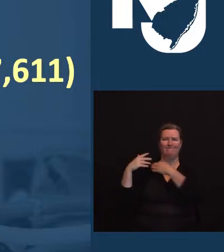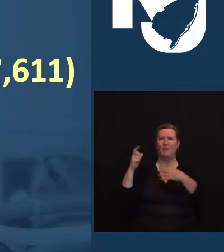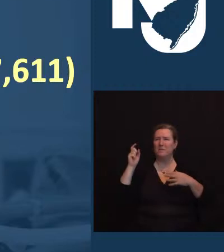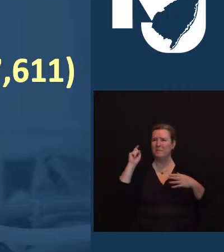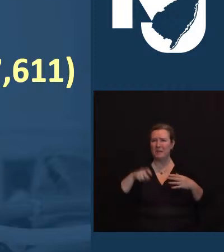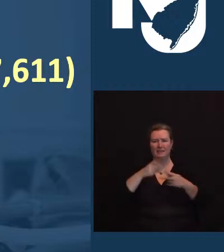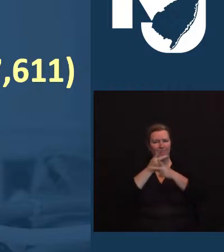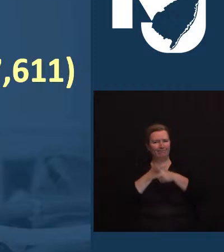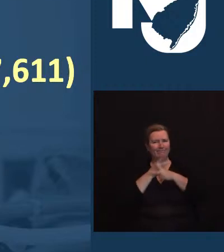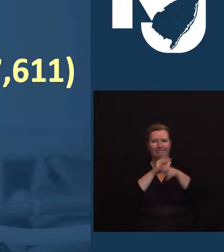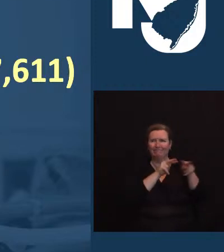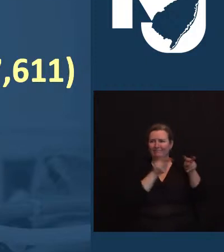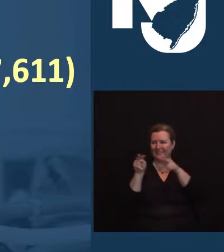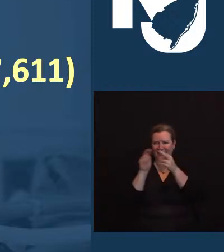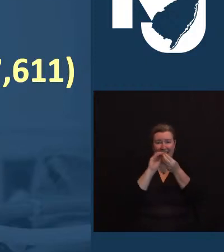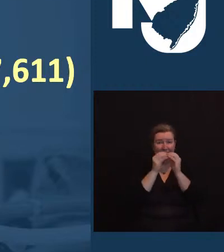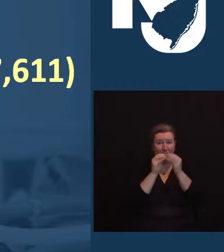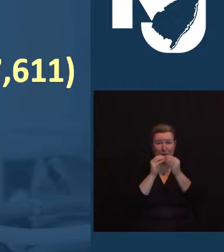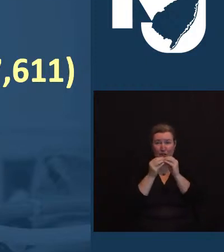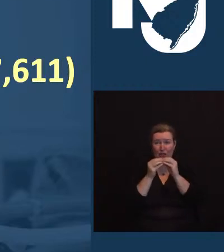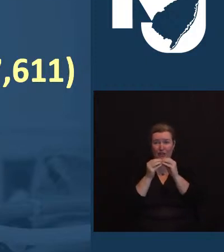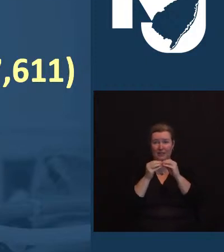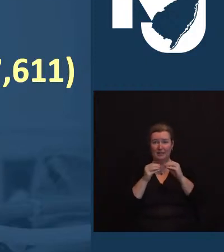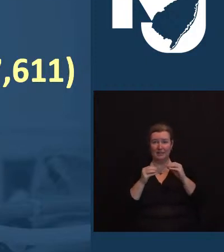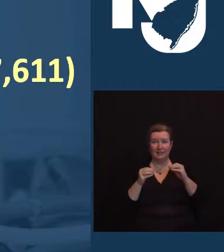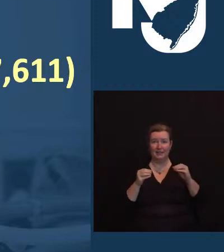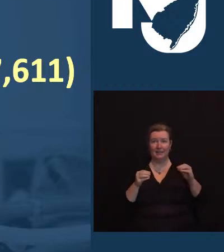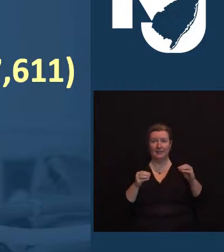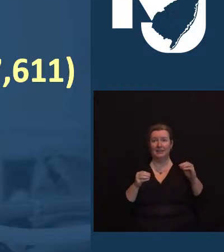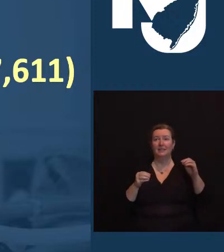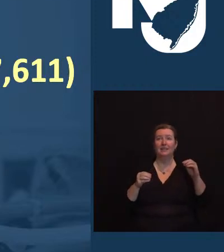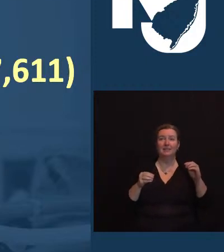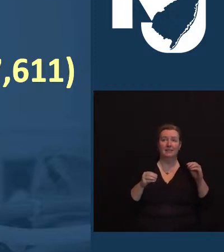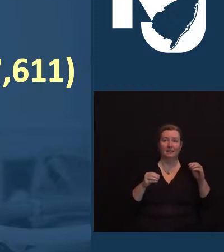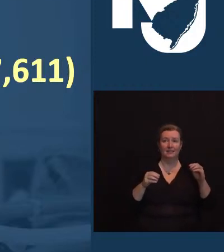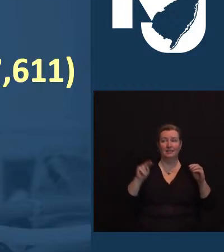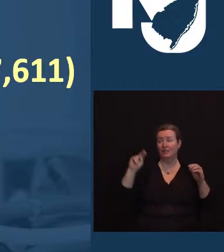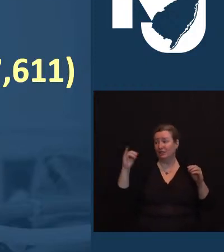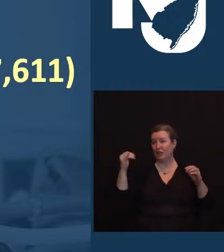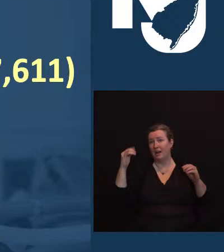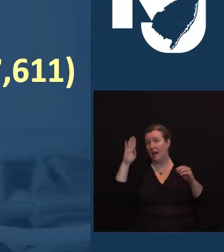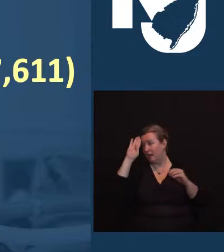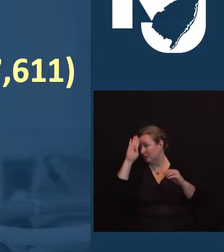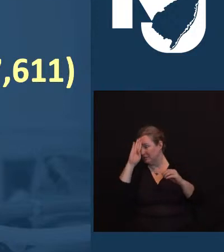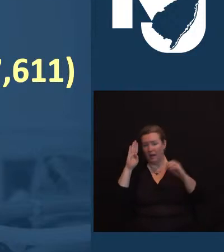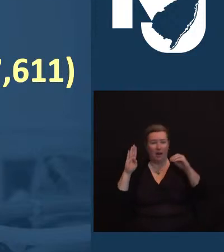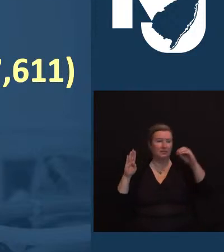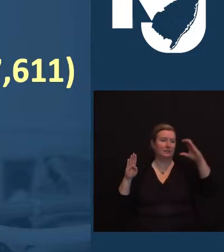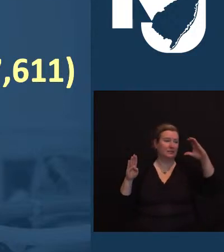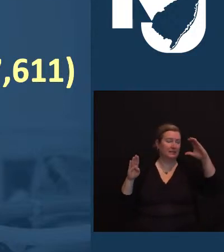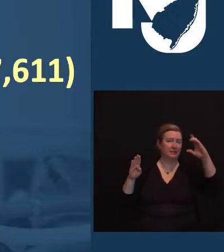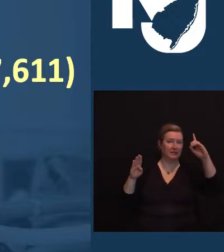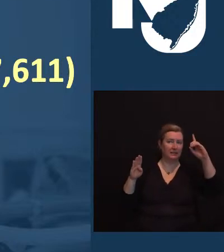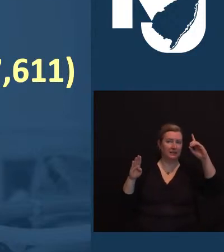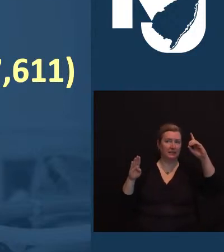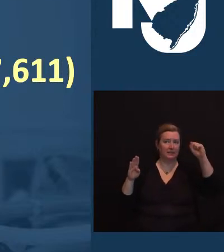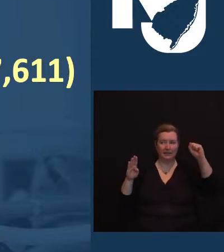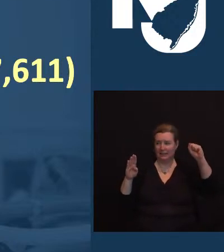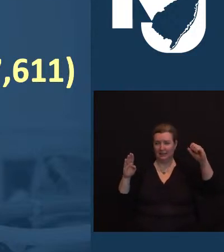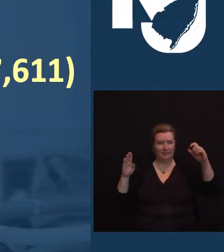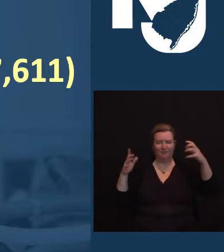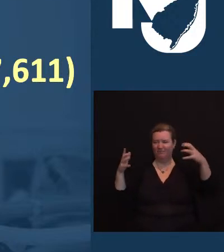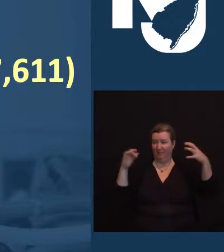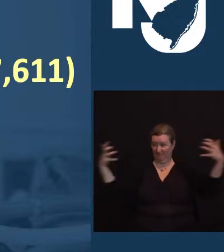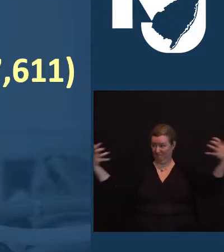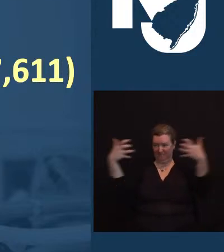numbers from the Communicable Disease Service at the Department of Health on the one hand and the New Jersey Hospital Association numbers on the other hand,